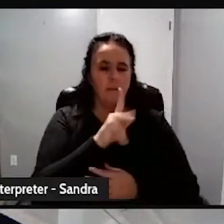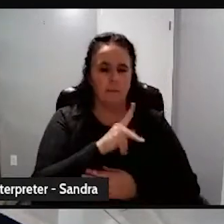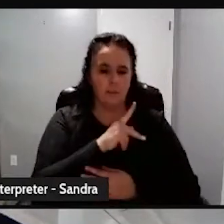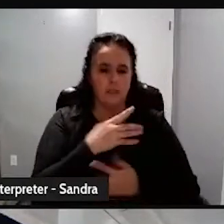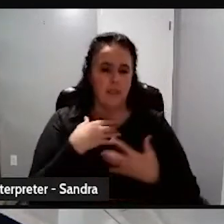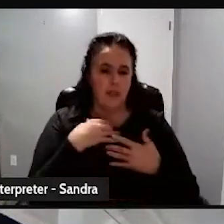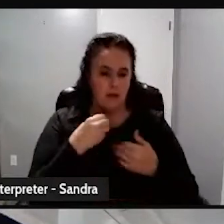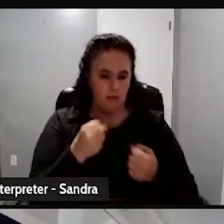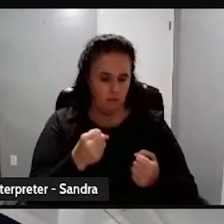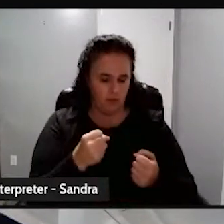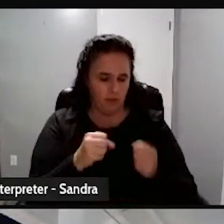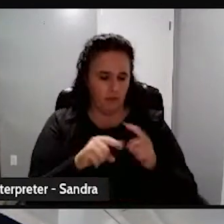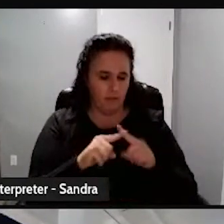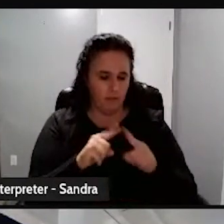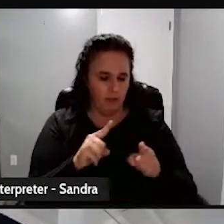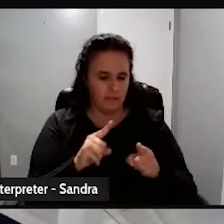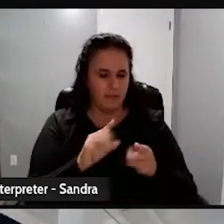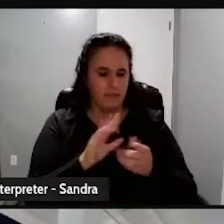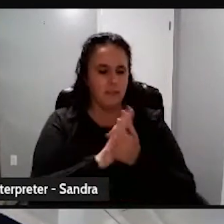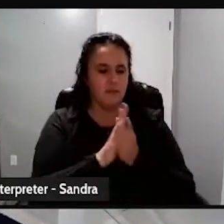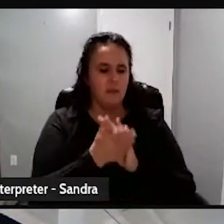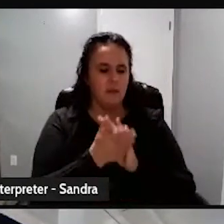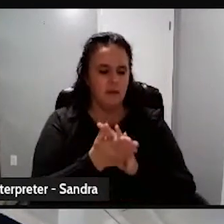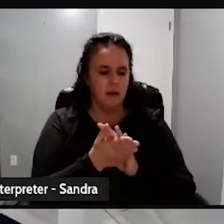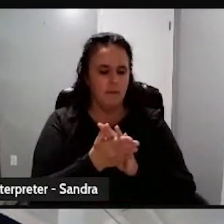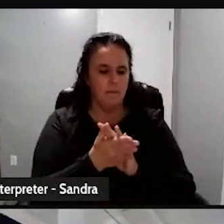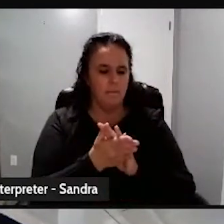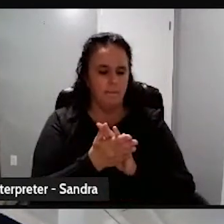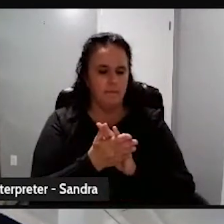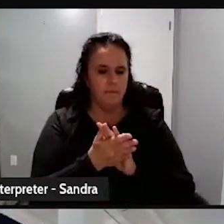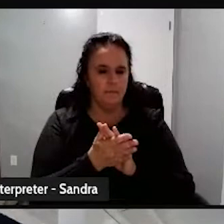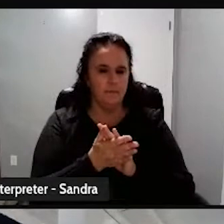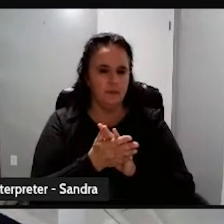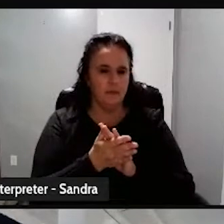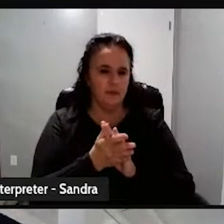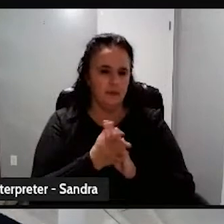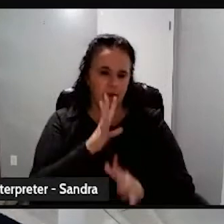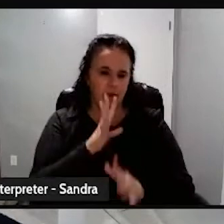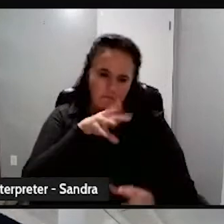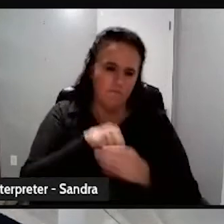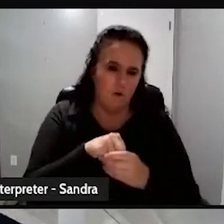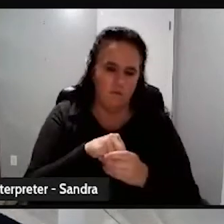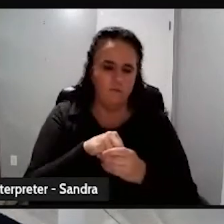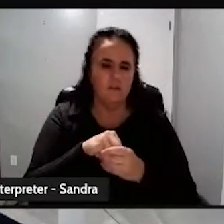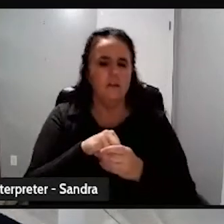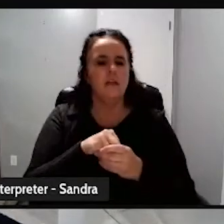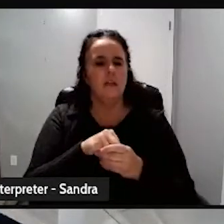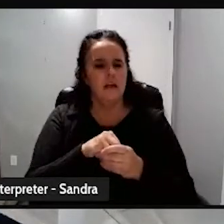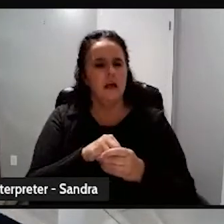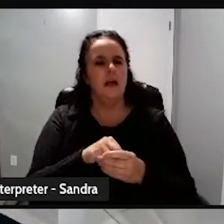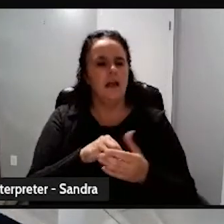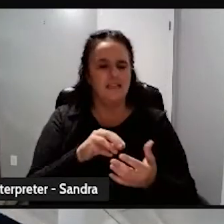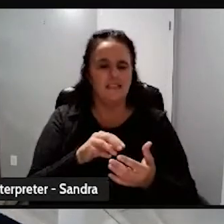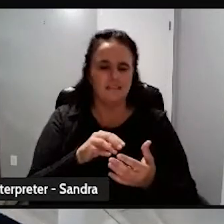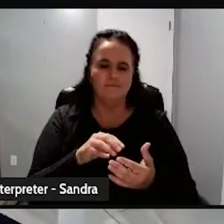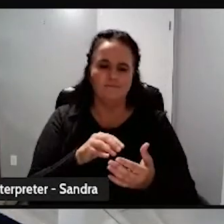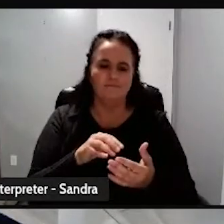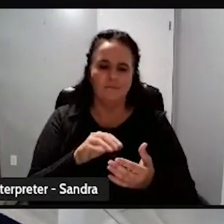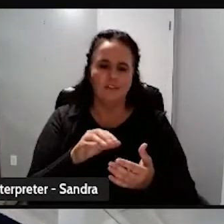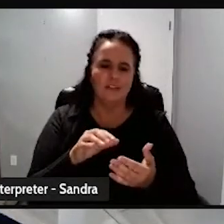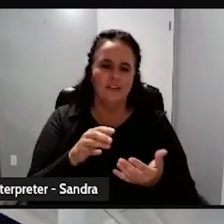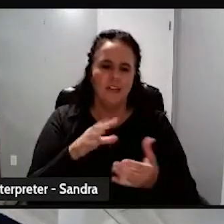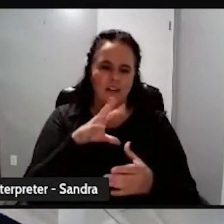order to become vitally invested in the welfare of the other, which again, if